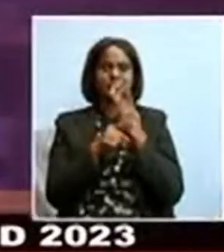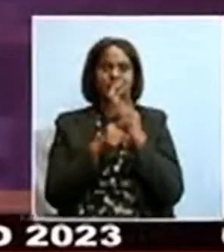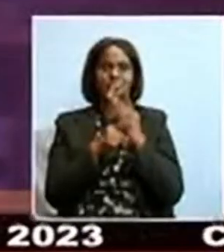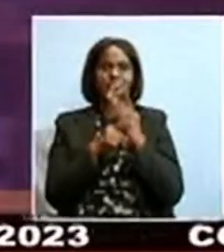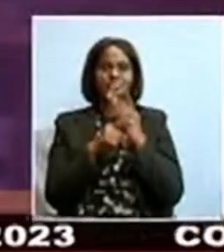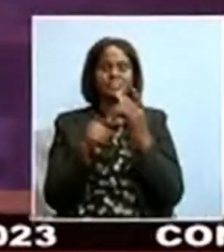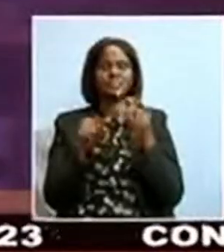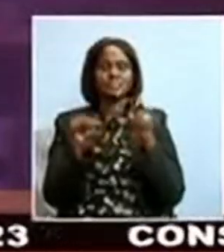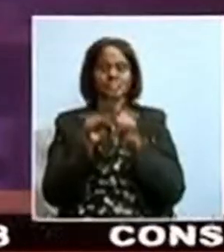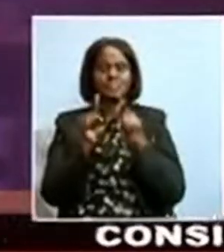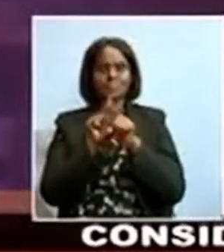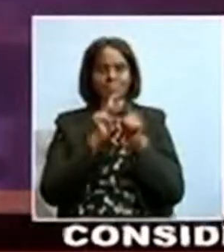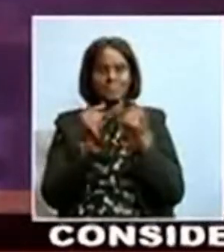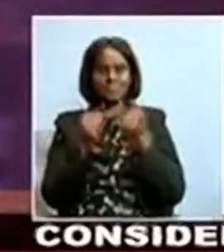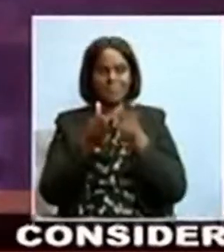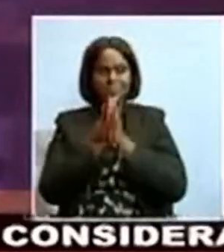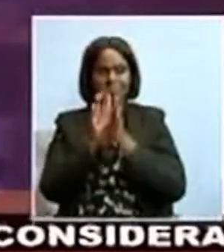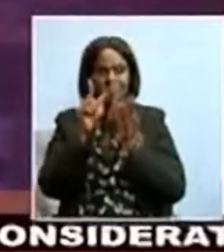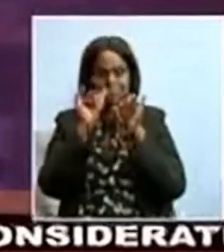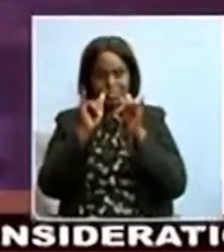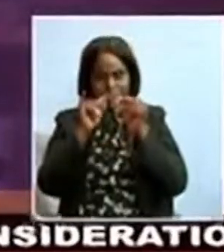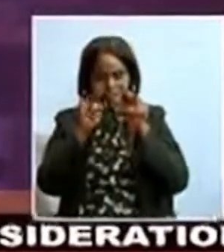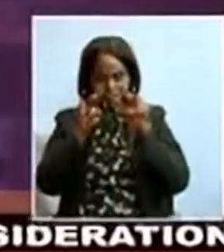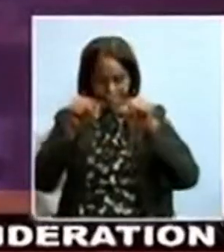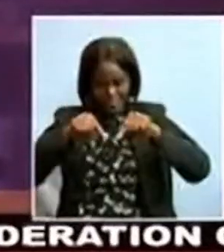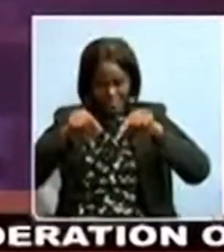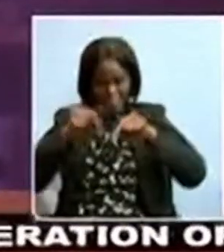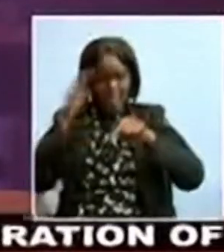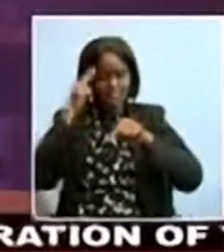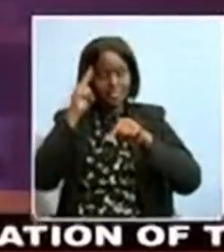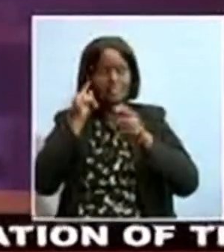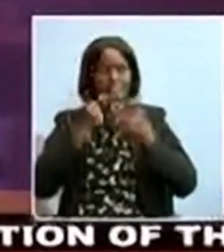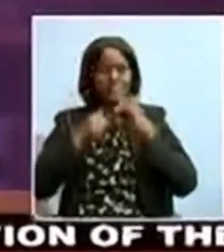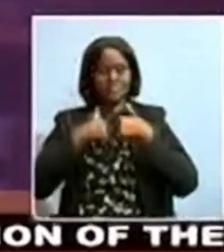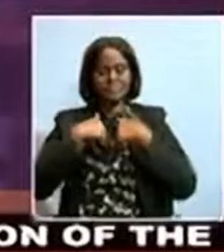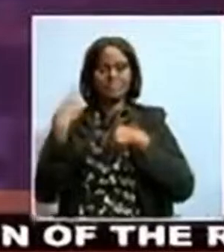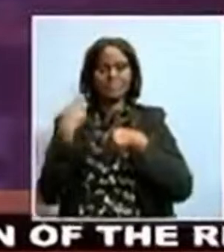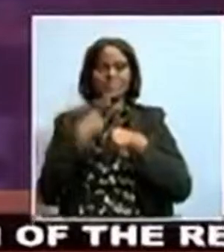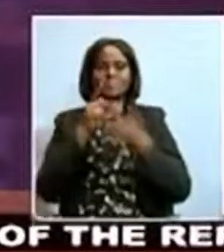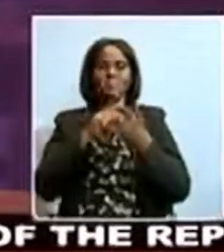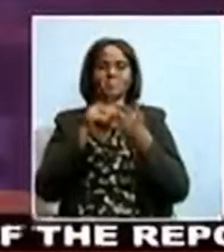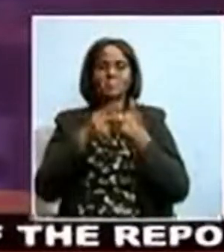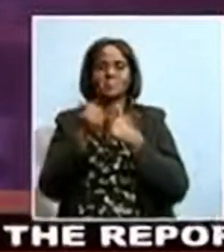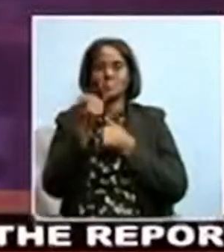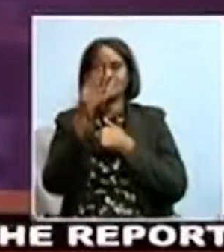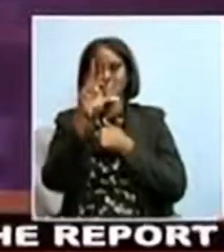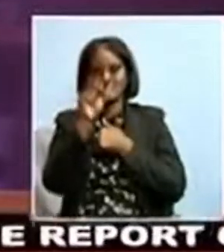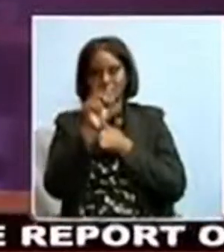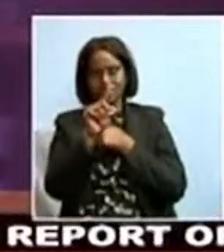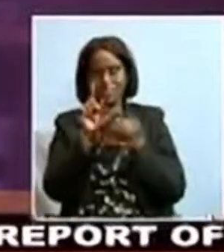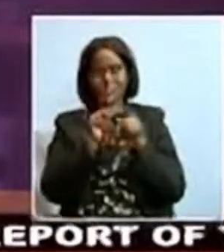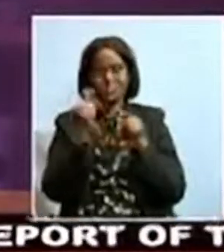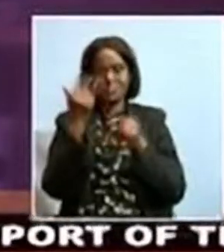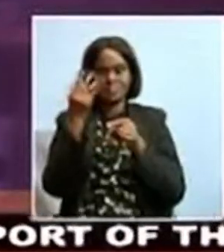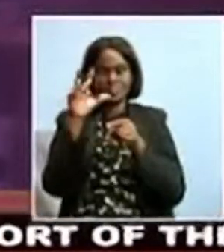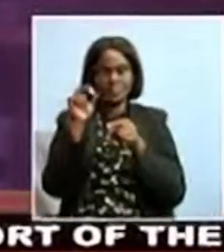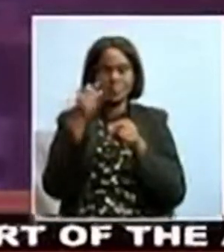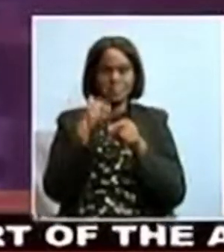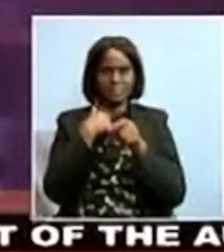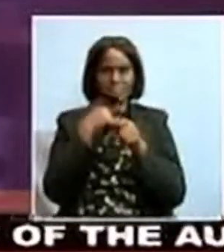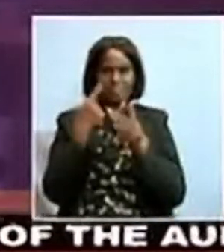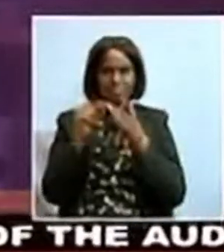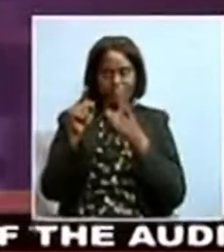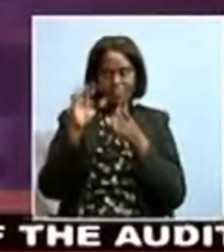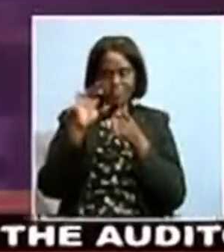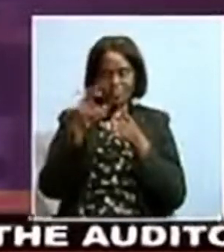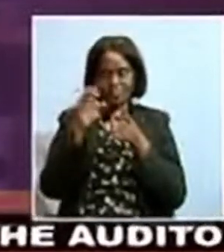As always, would like to urge you to stay tuned right here. Remember, we have live parliamentary proceedings at 14:30 and at 15:30. We have